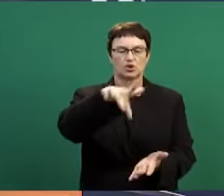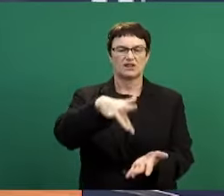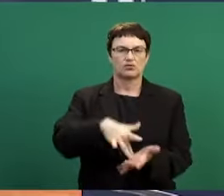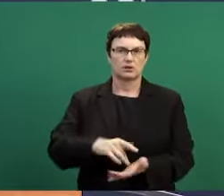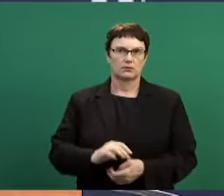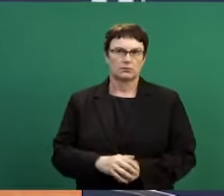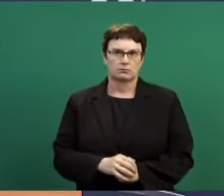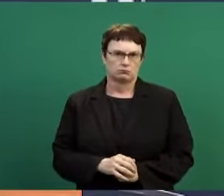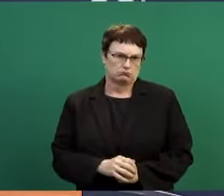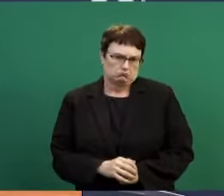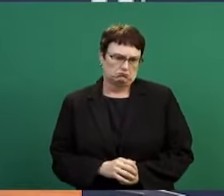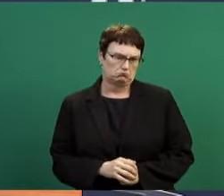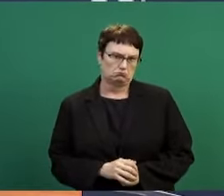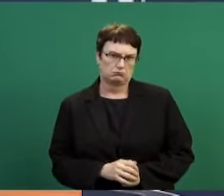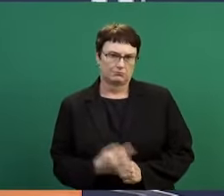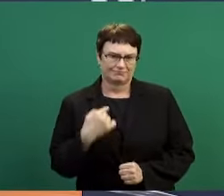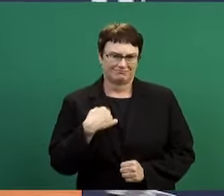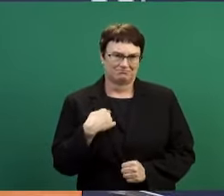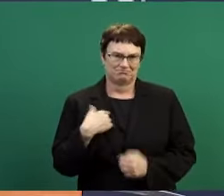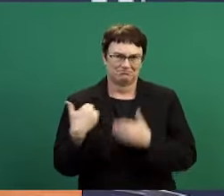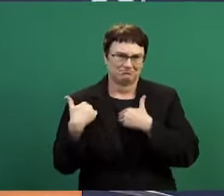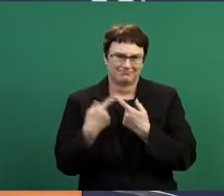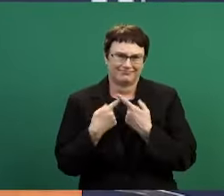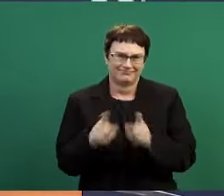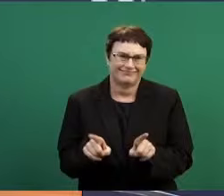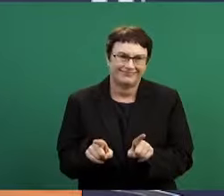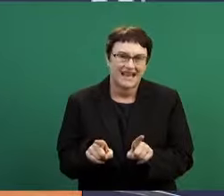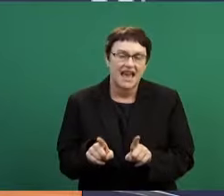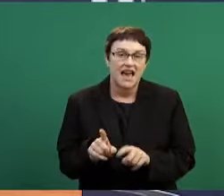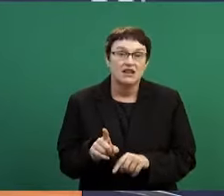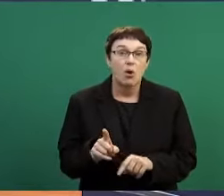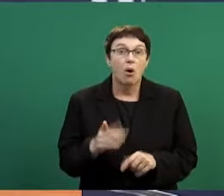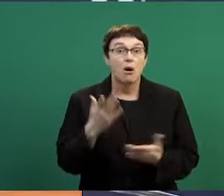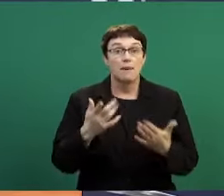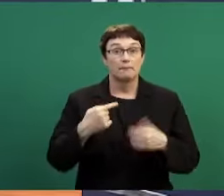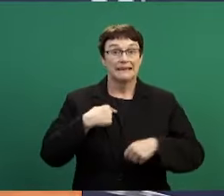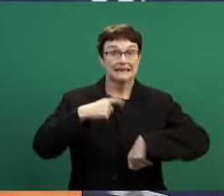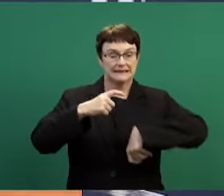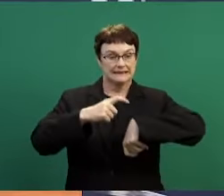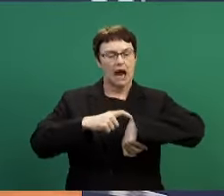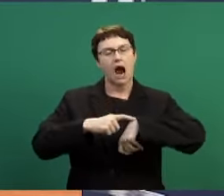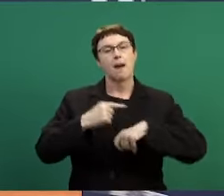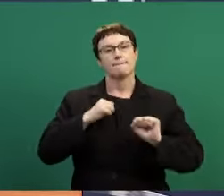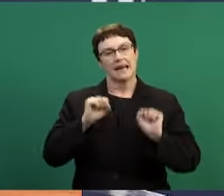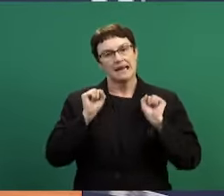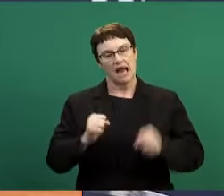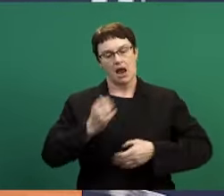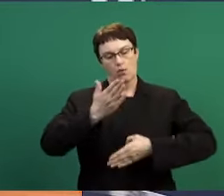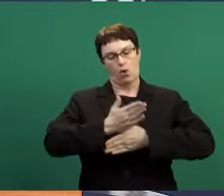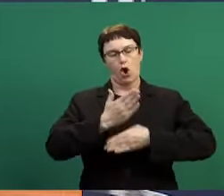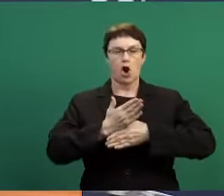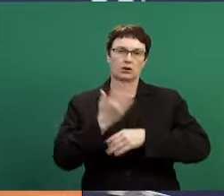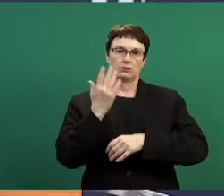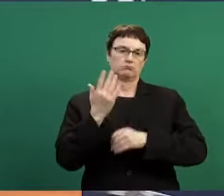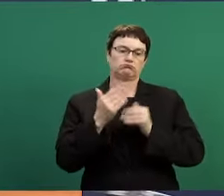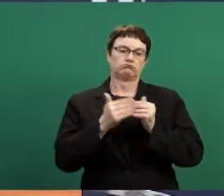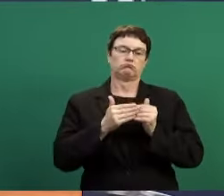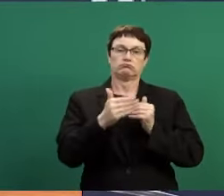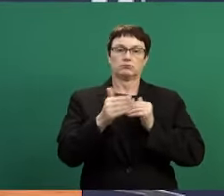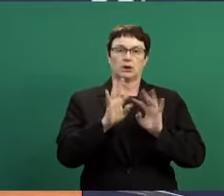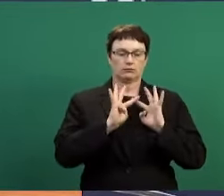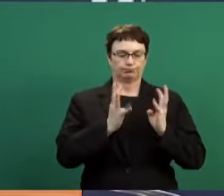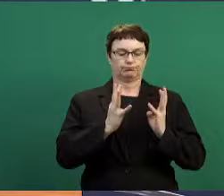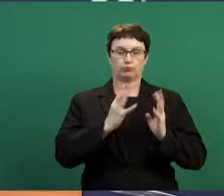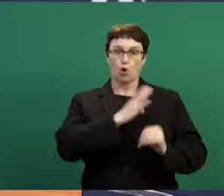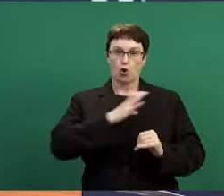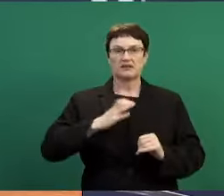term is up, and the appointing authority might decide they are not reappointing you, and that is